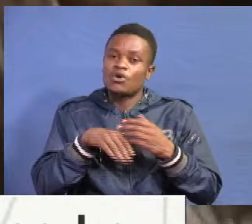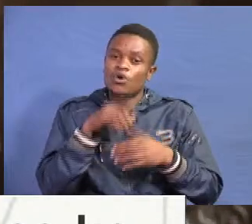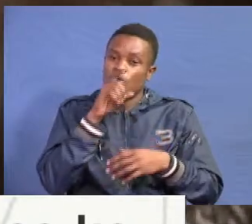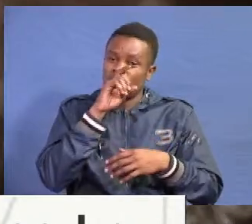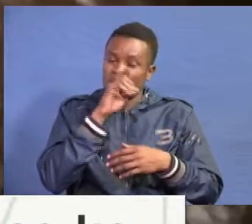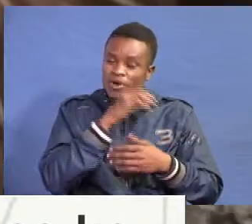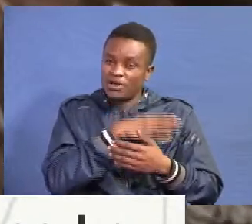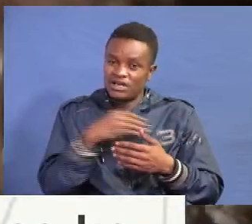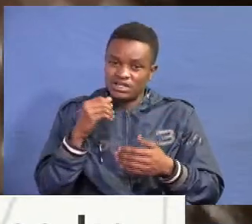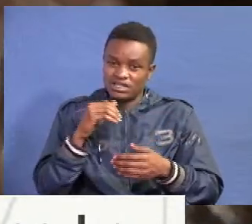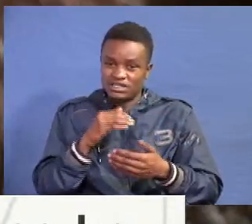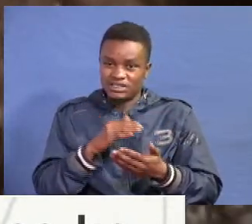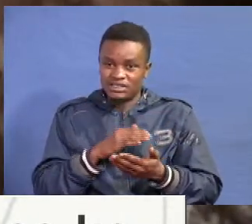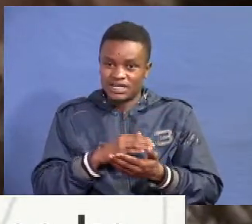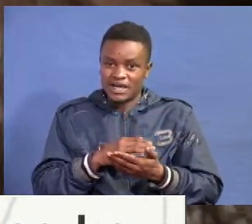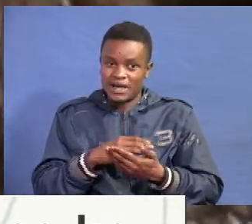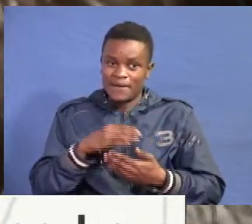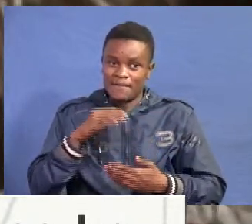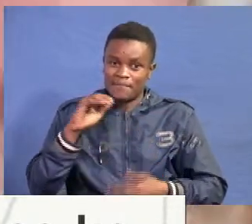for the farmer.